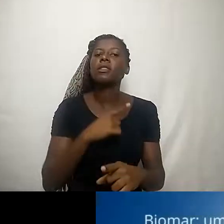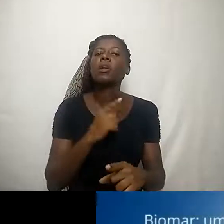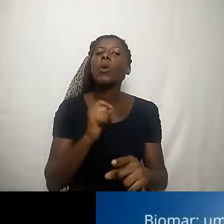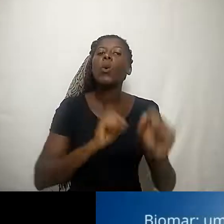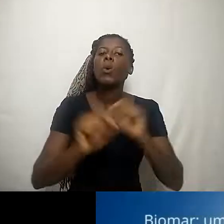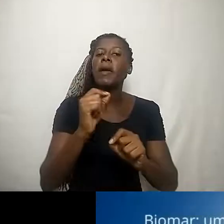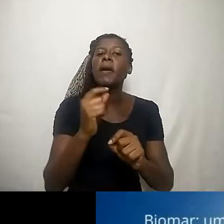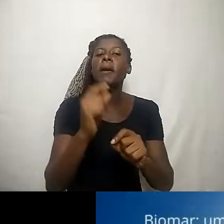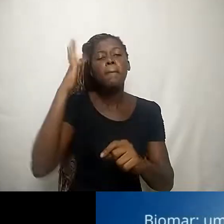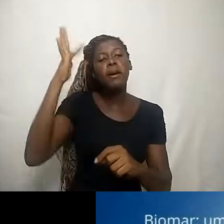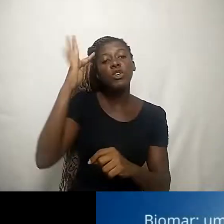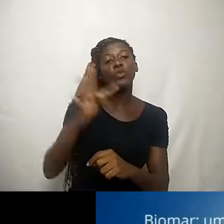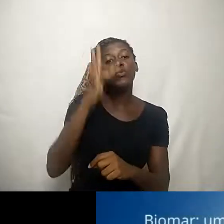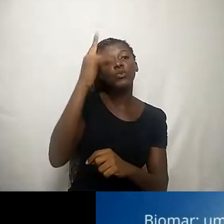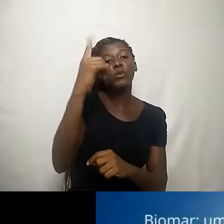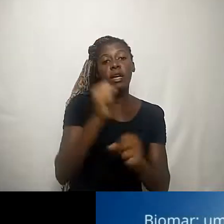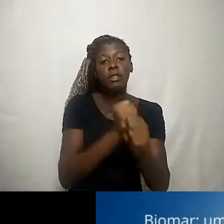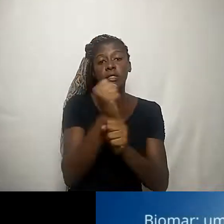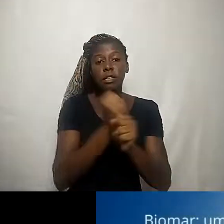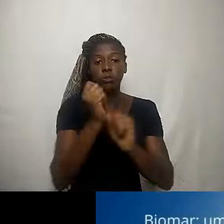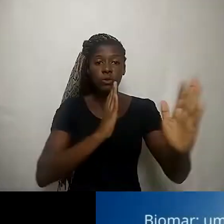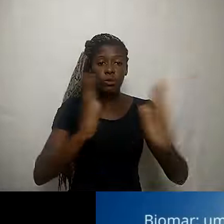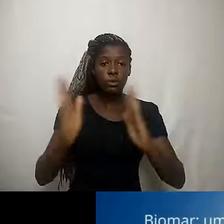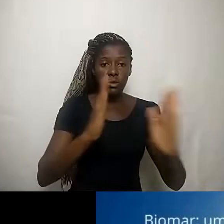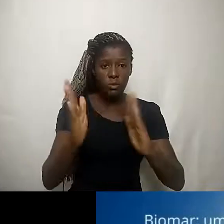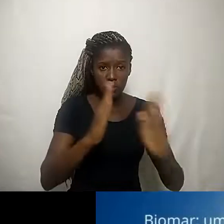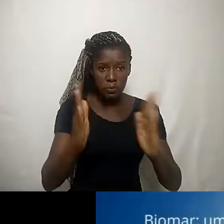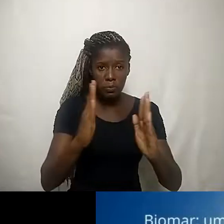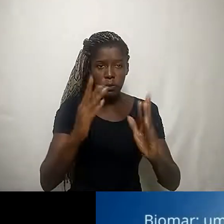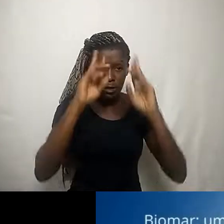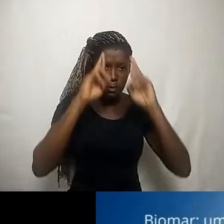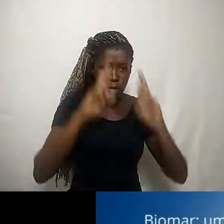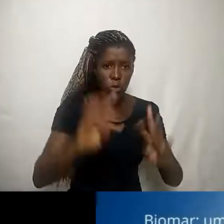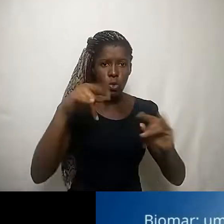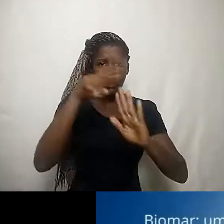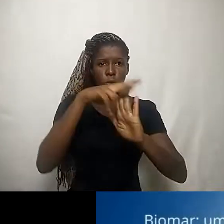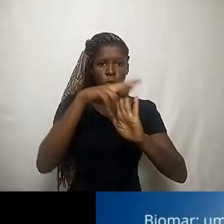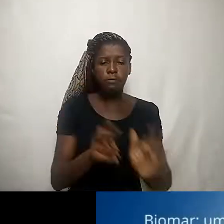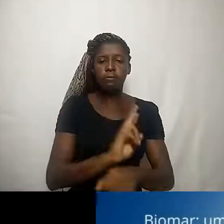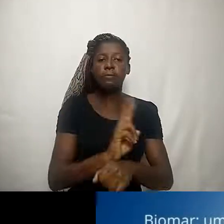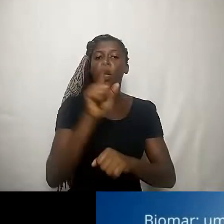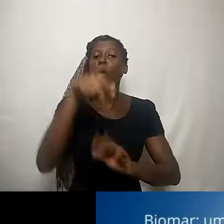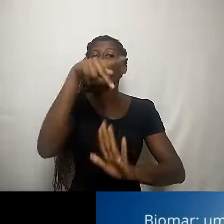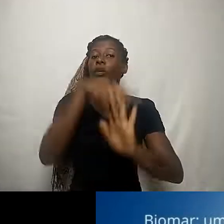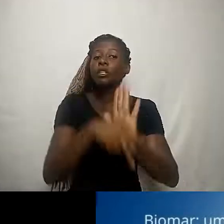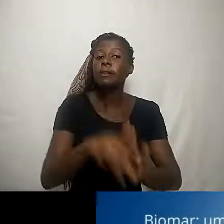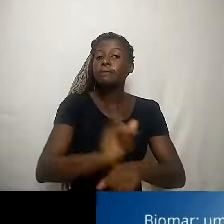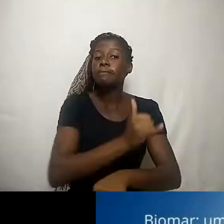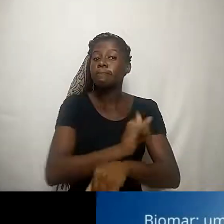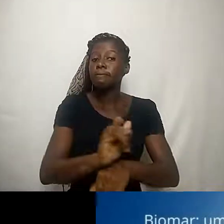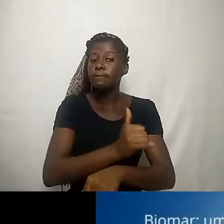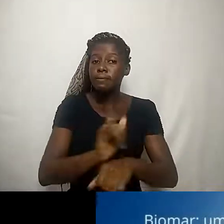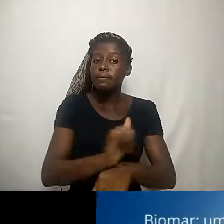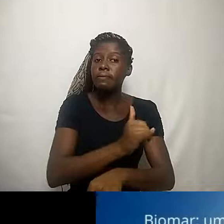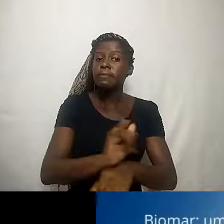that has to do with the ocean decade and the 2030 uh, goals of